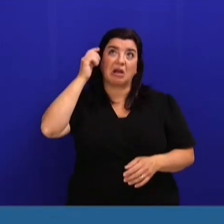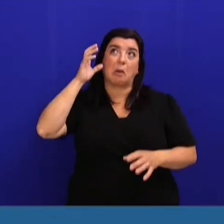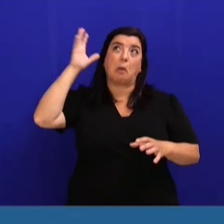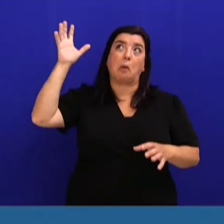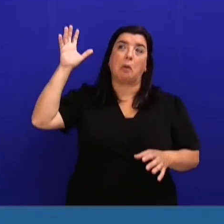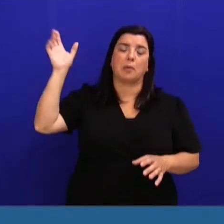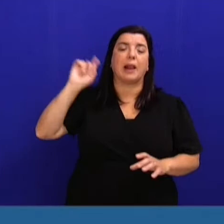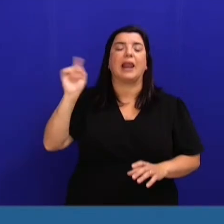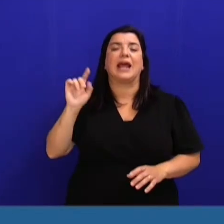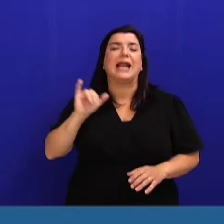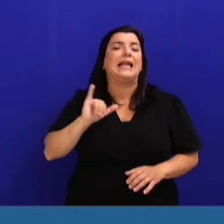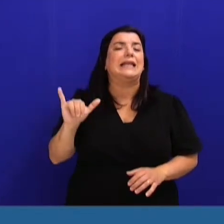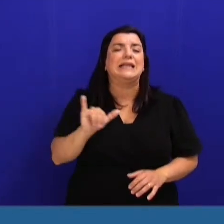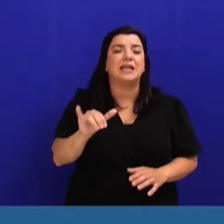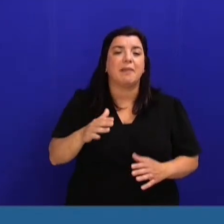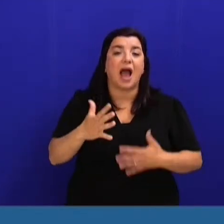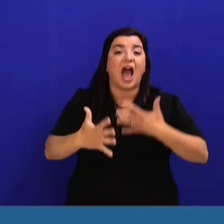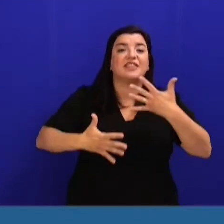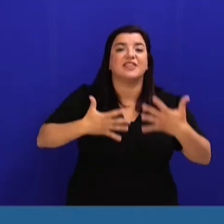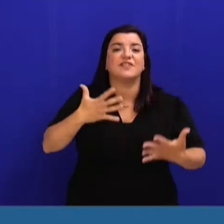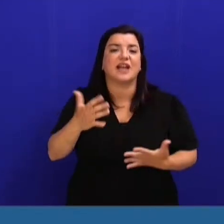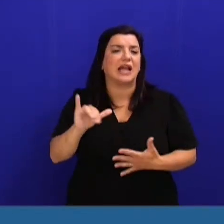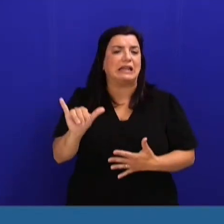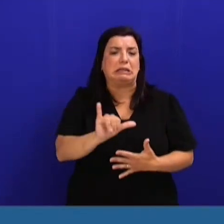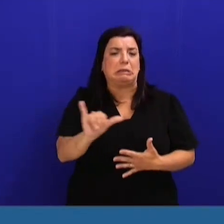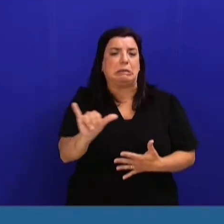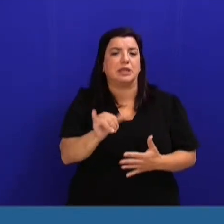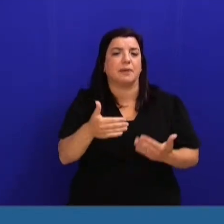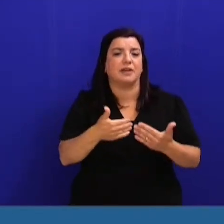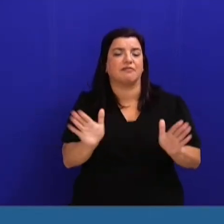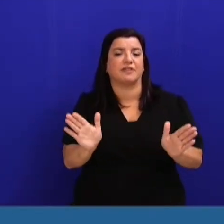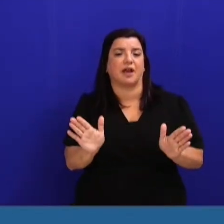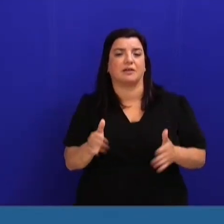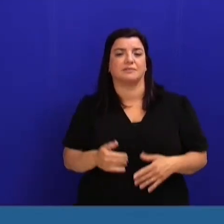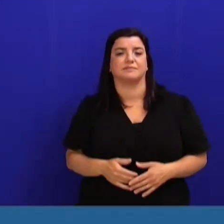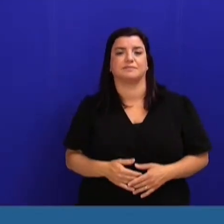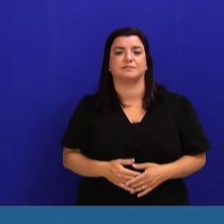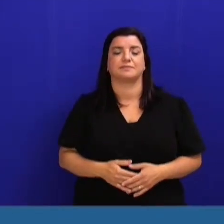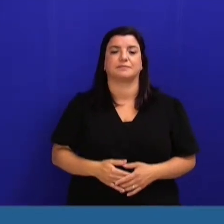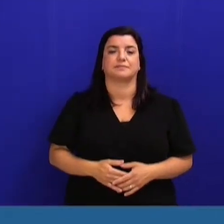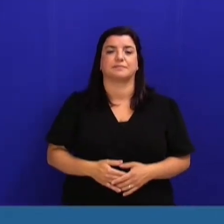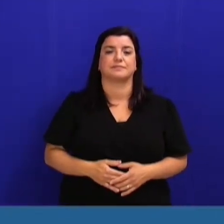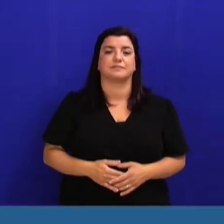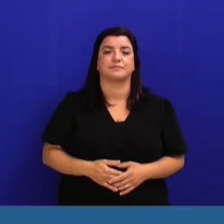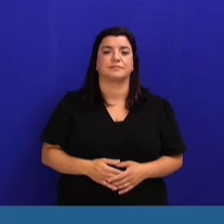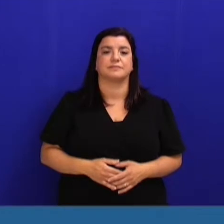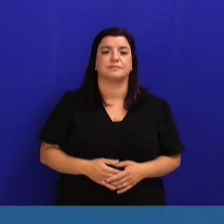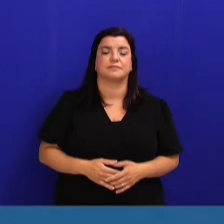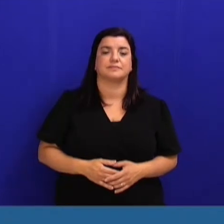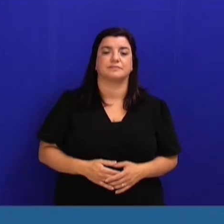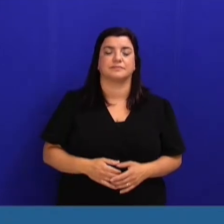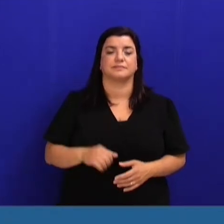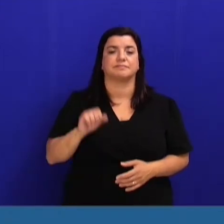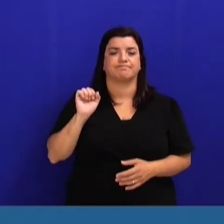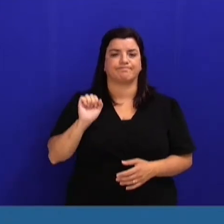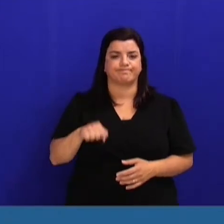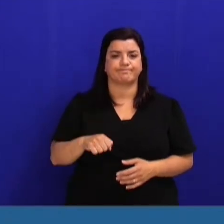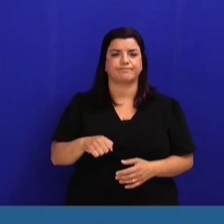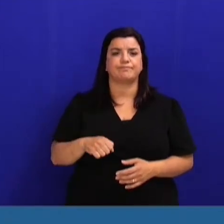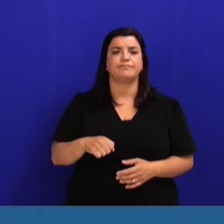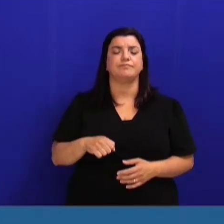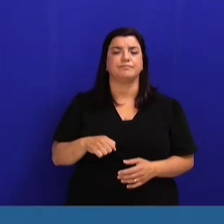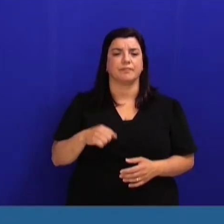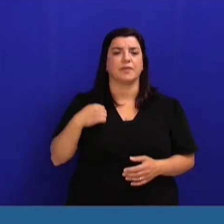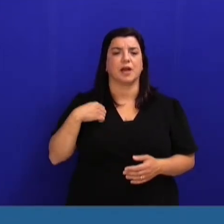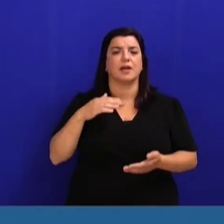għalli ma tibta attivitajiet qed tkunu qed tirreferu. Grazzi. Iva, bħalma spjegajtilkom aħna nkun qegħdin